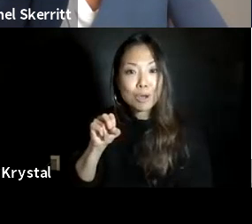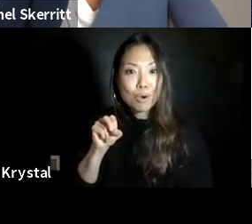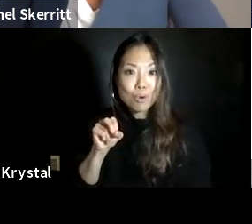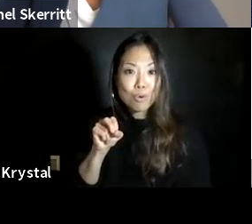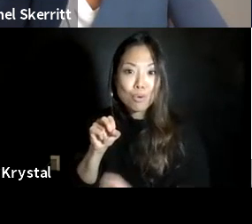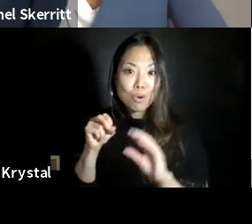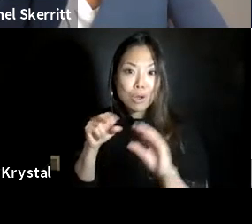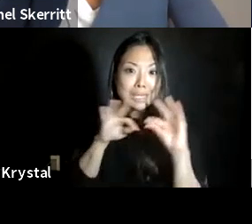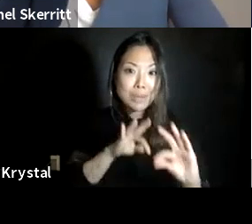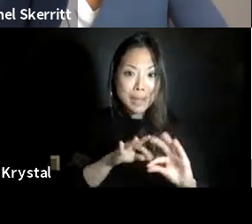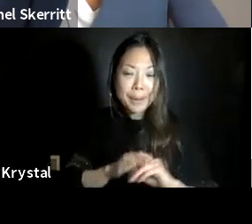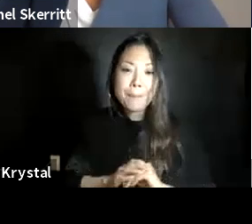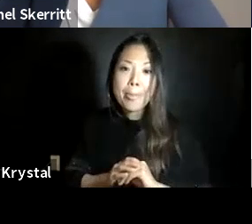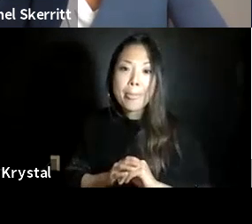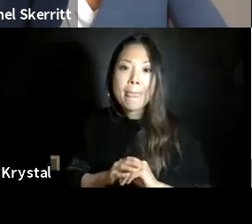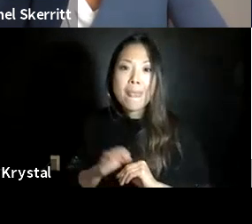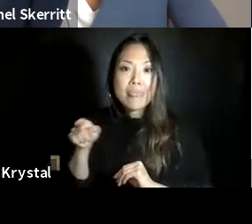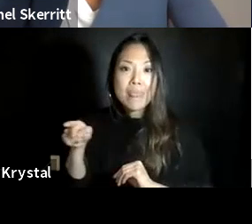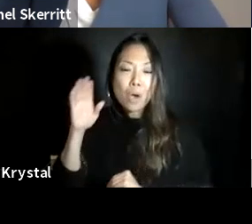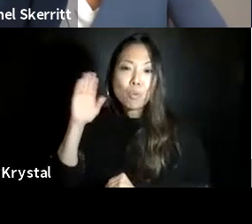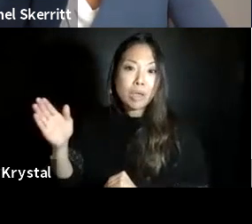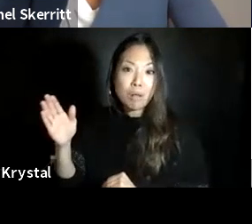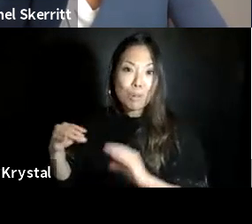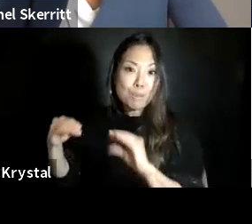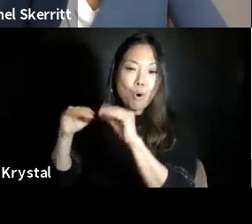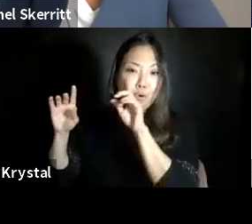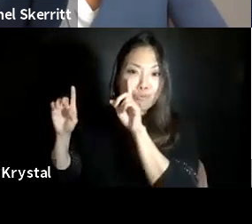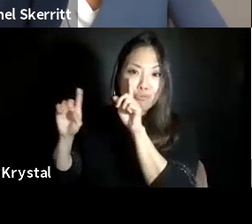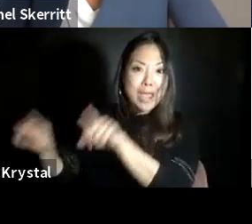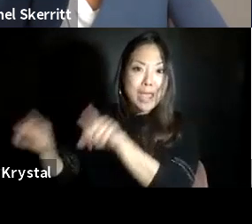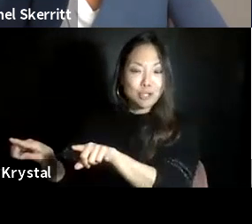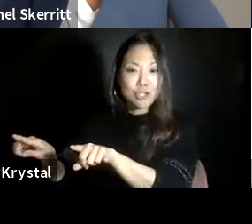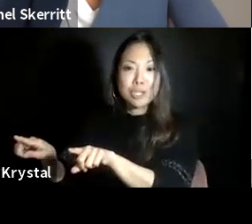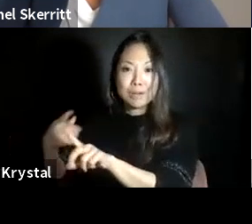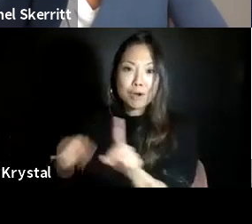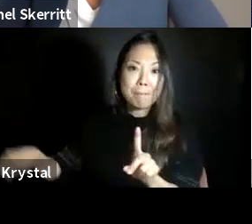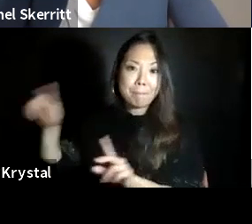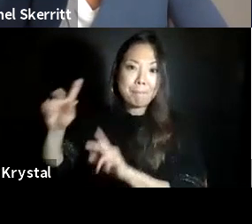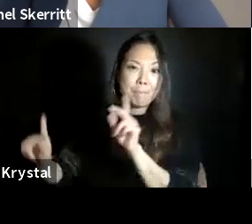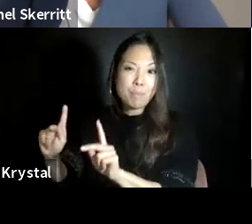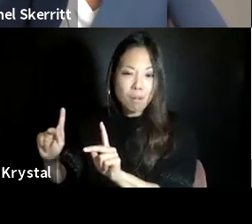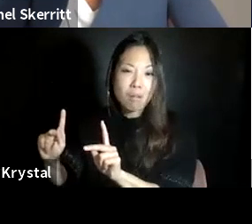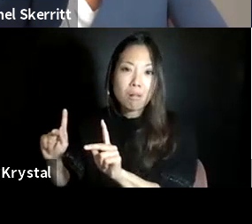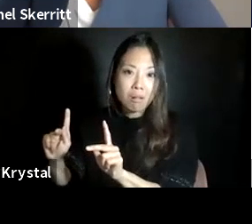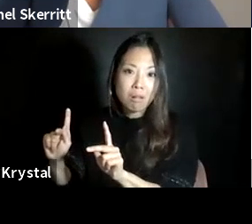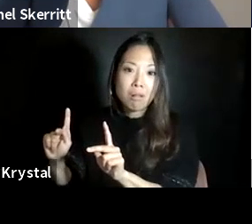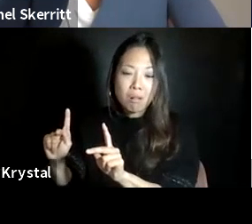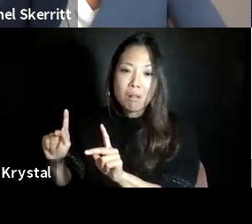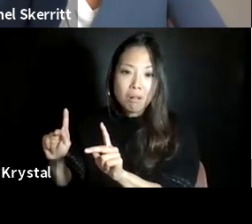even more of a reaction in the city than we really should be thinking about.